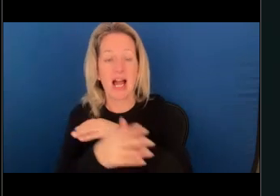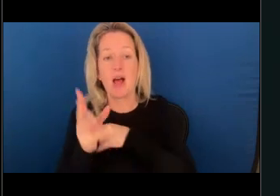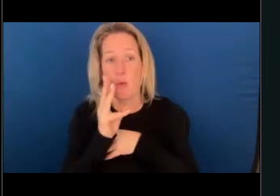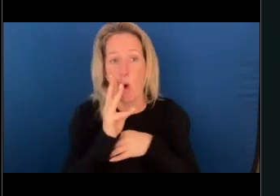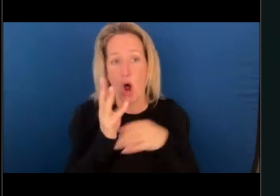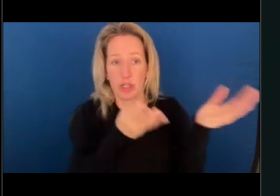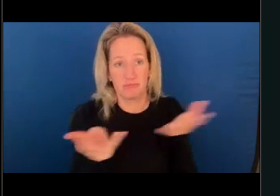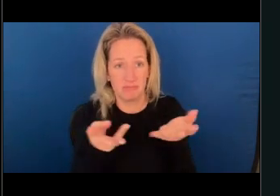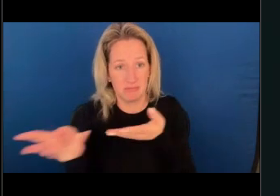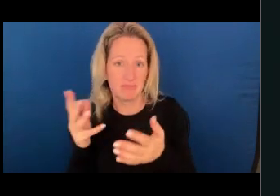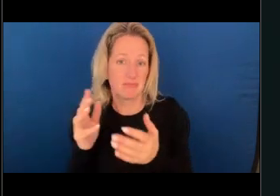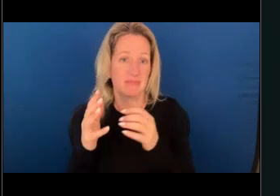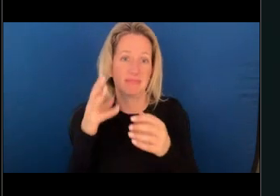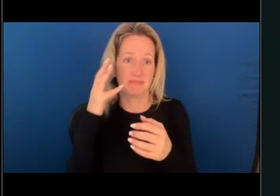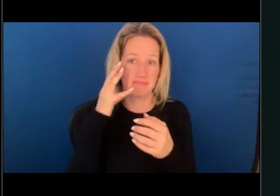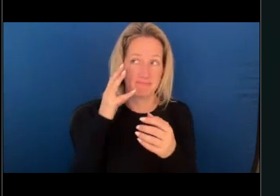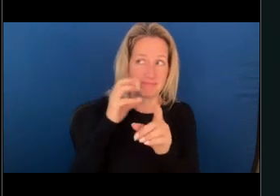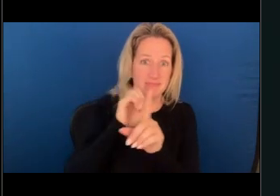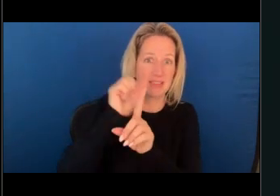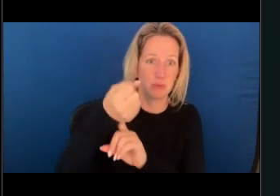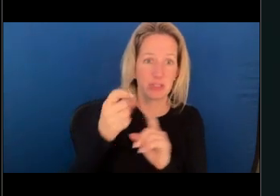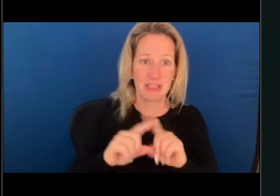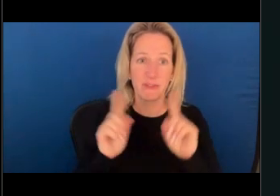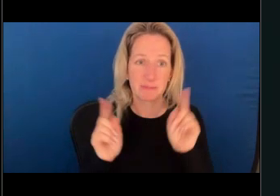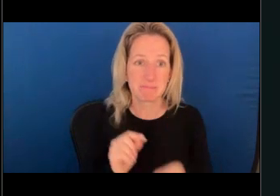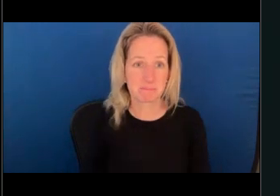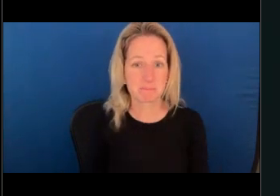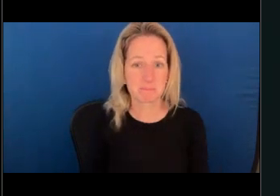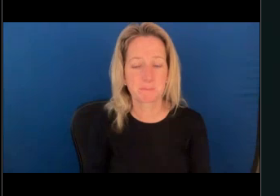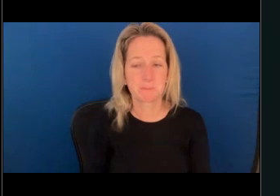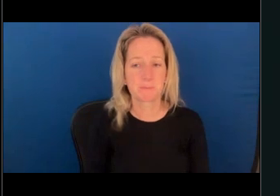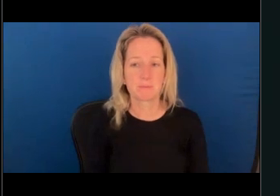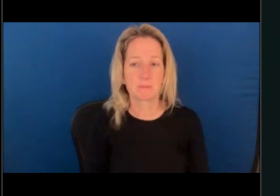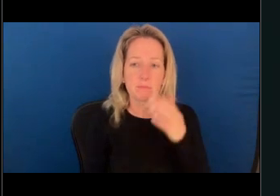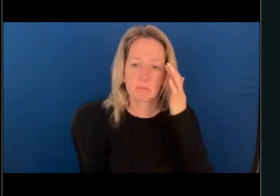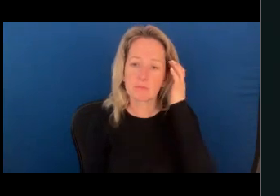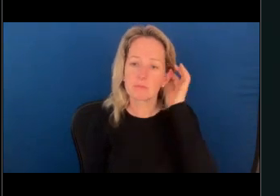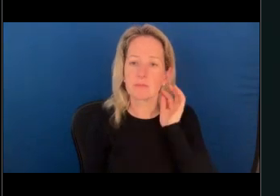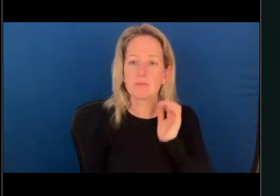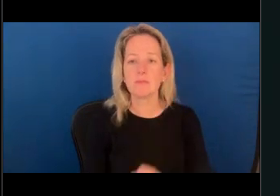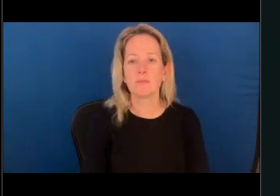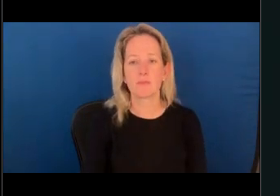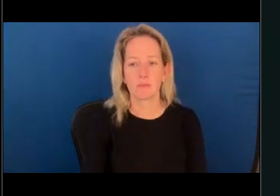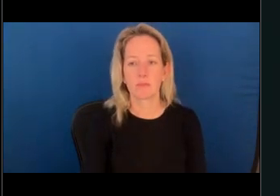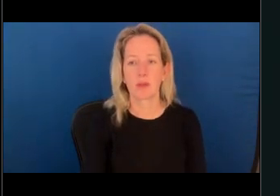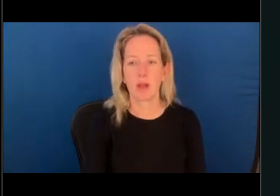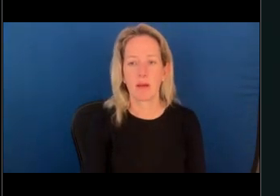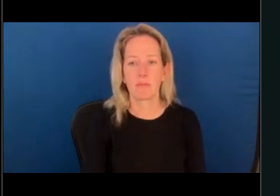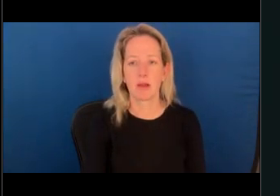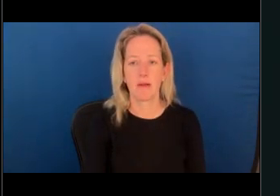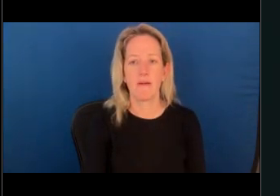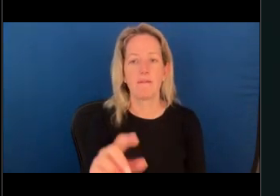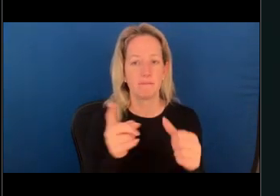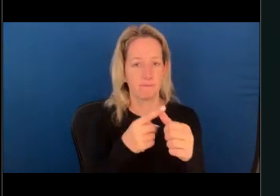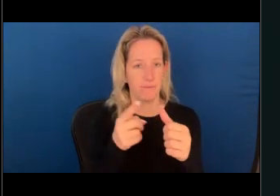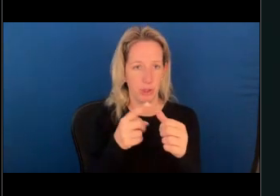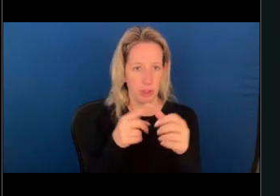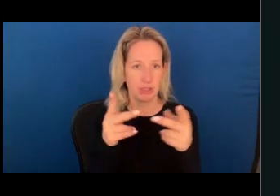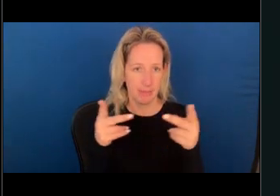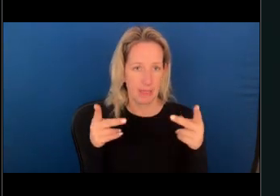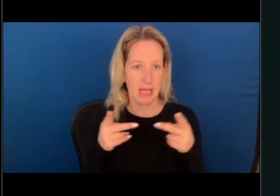different. So the first place that I'll just kind of give a case study of is Hawaii. I'm